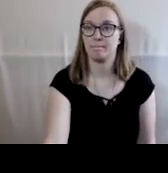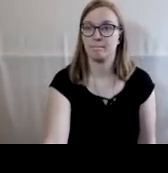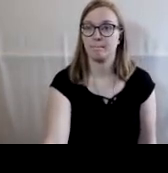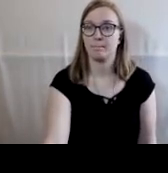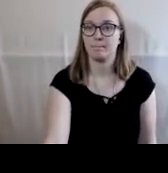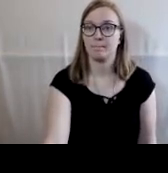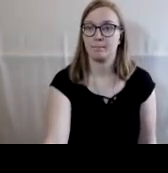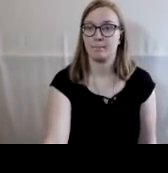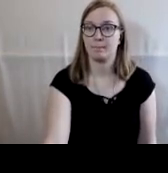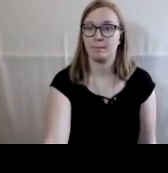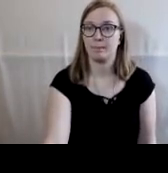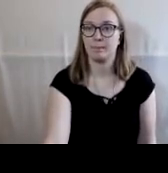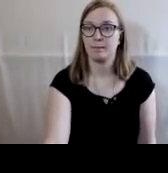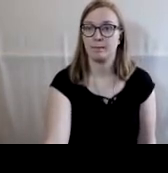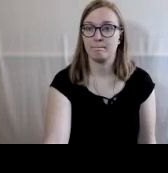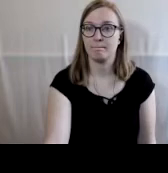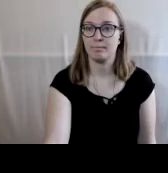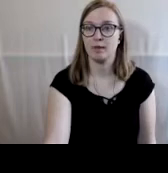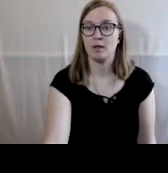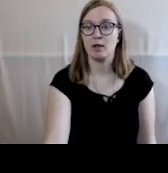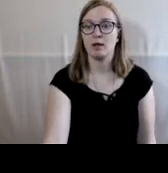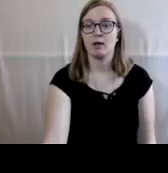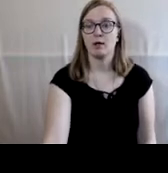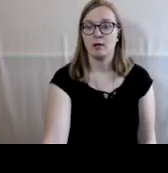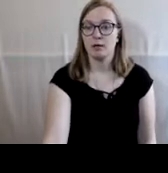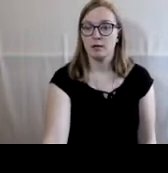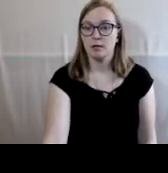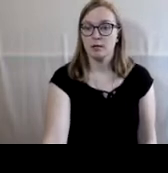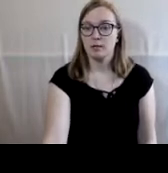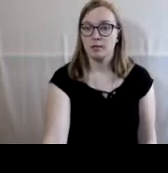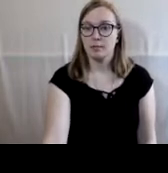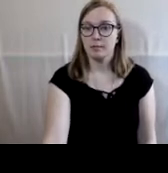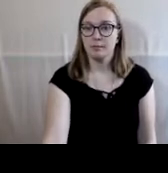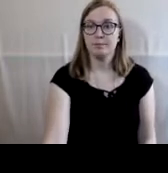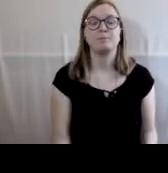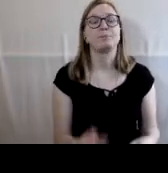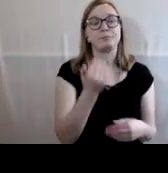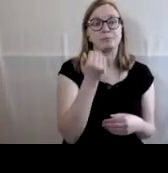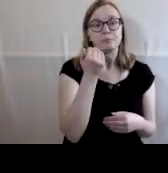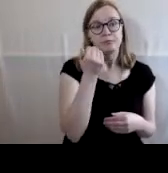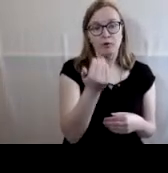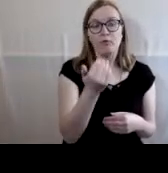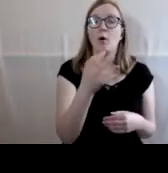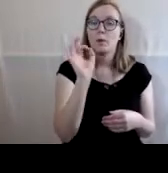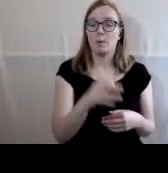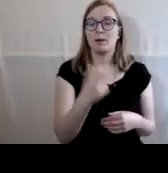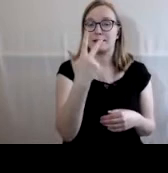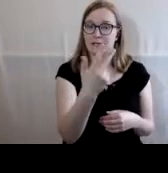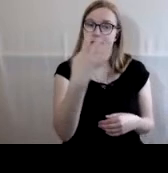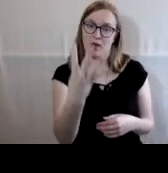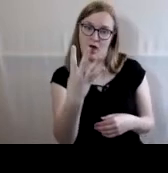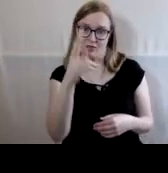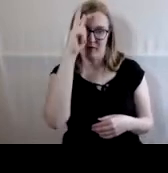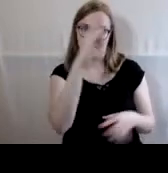the selection. Usually you select 3 or 4 countries to compare your current subject areas